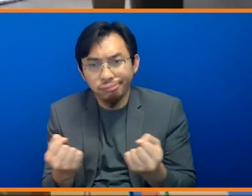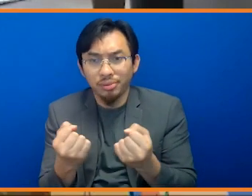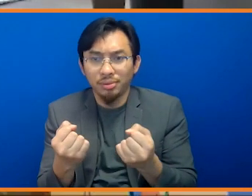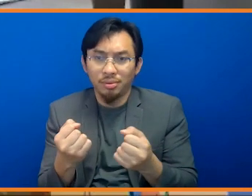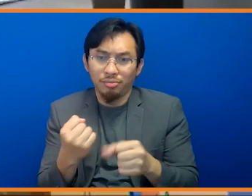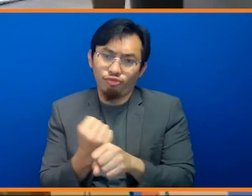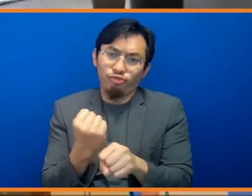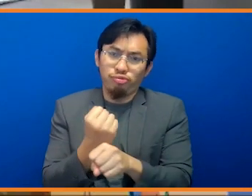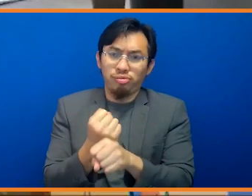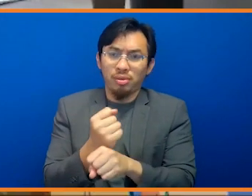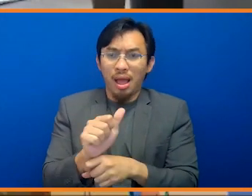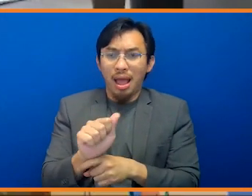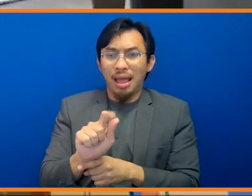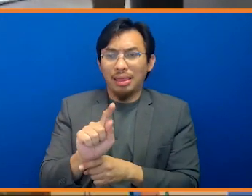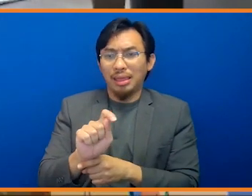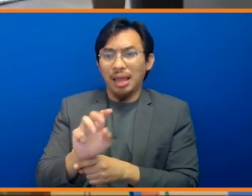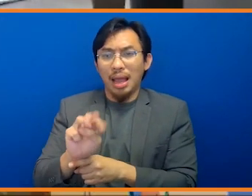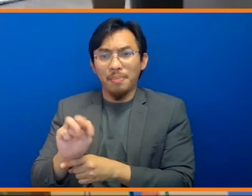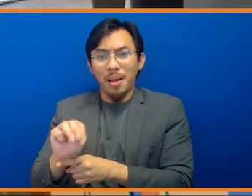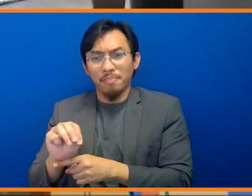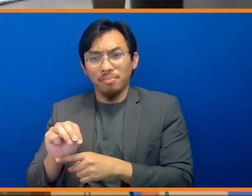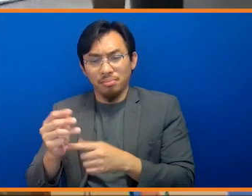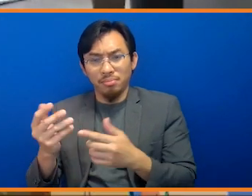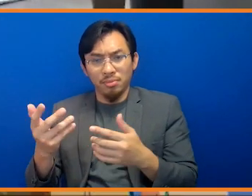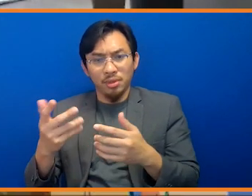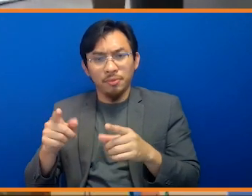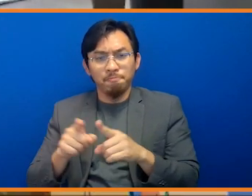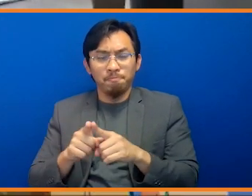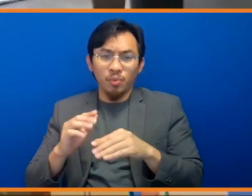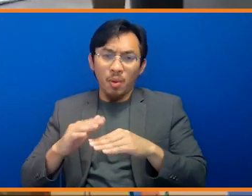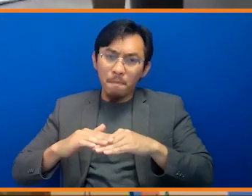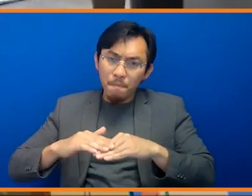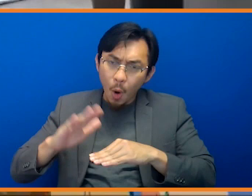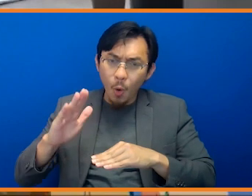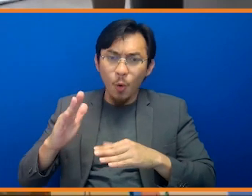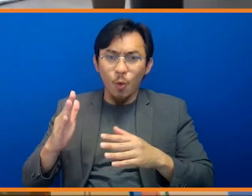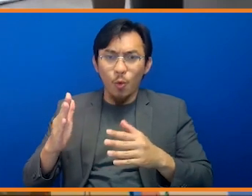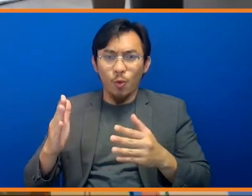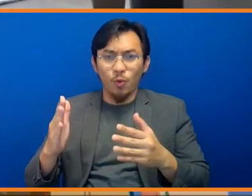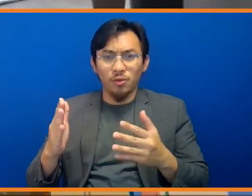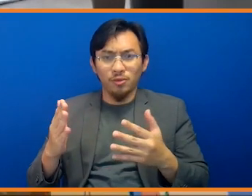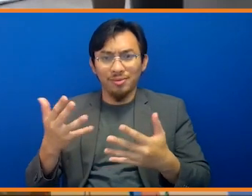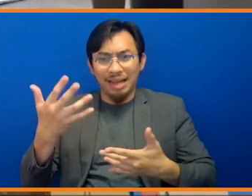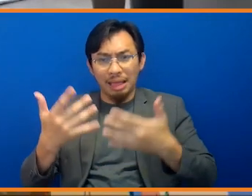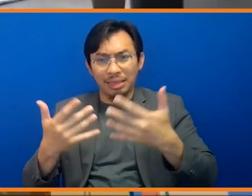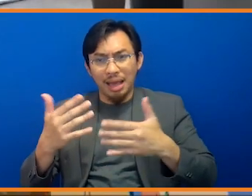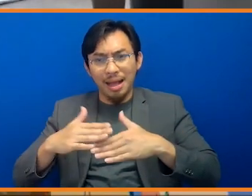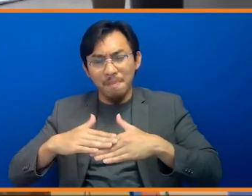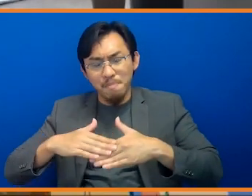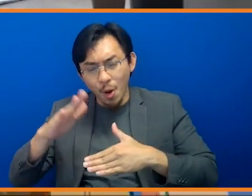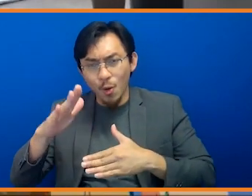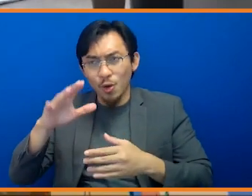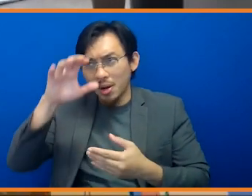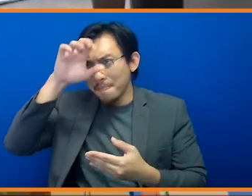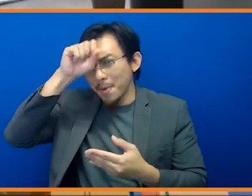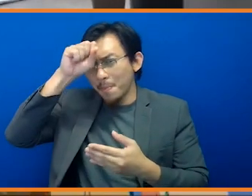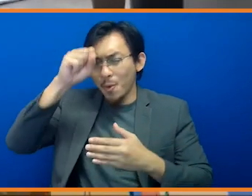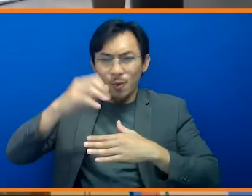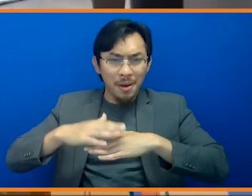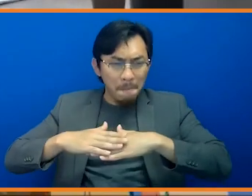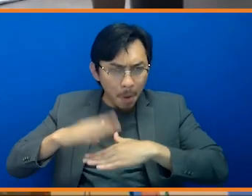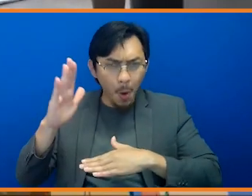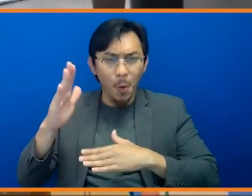to make the ATMM more rich in terms of the data and